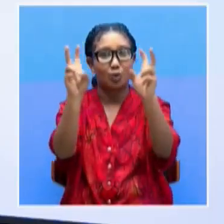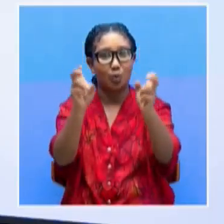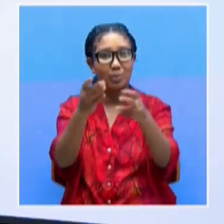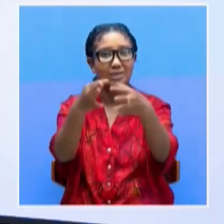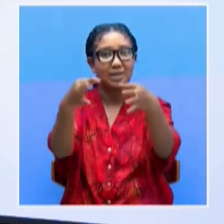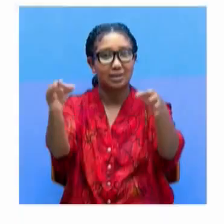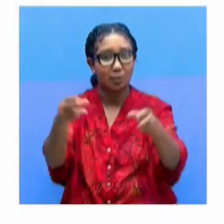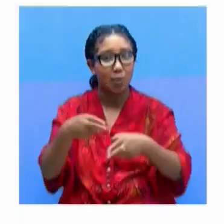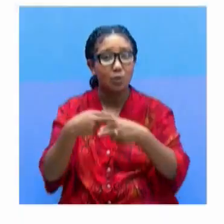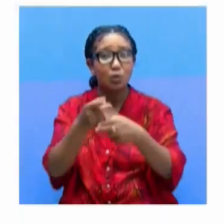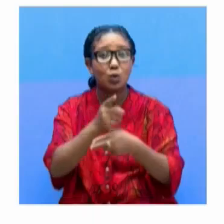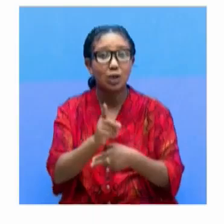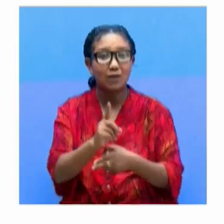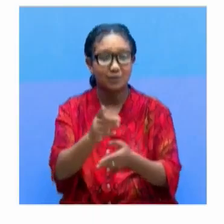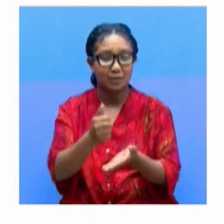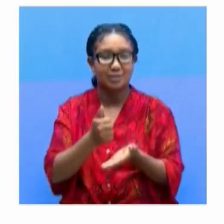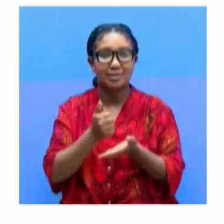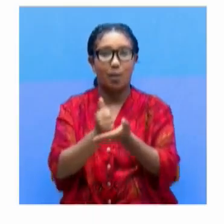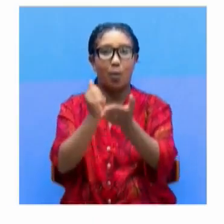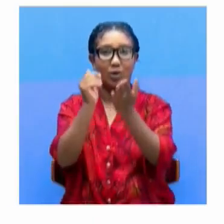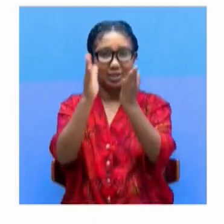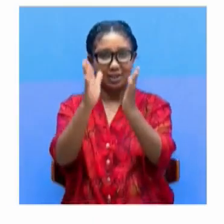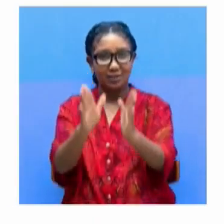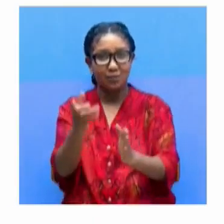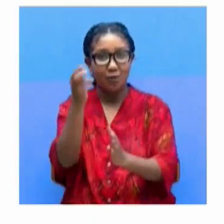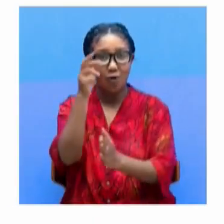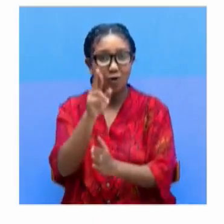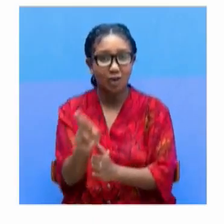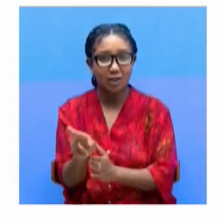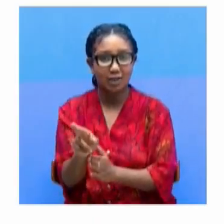we call them supportive or